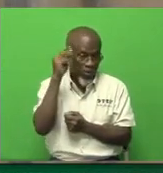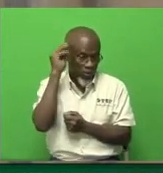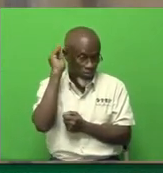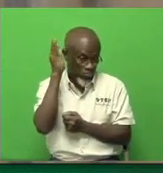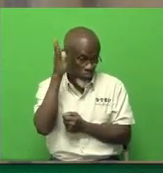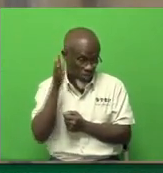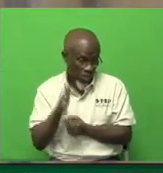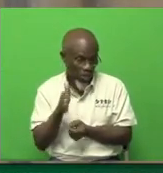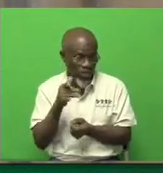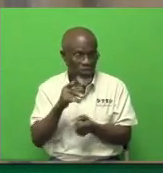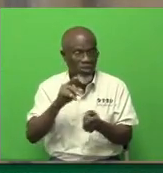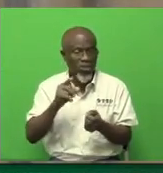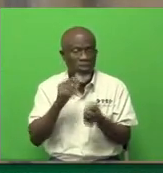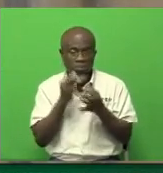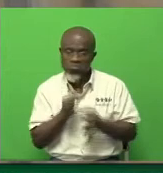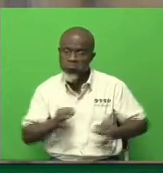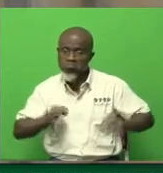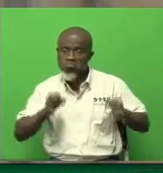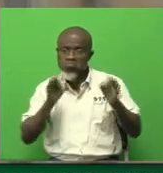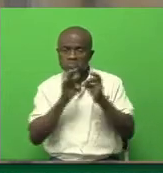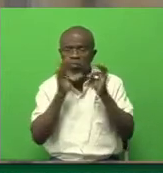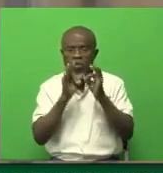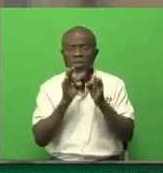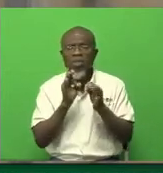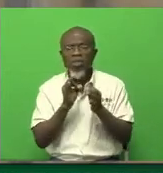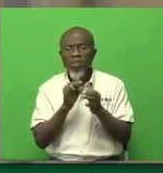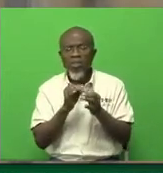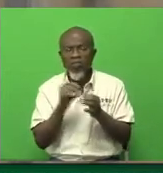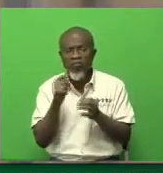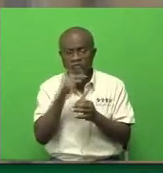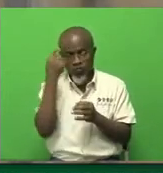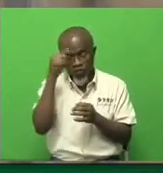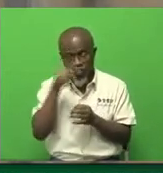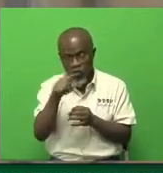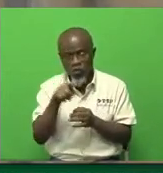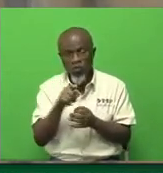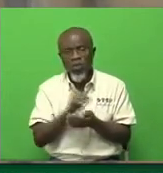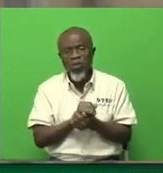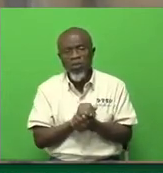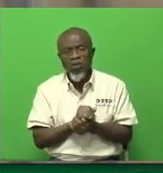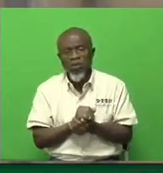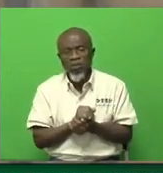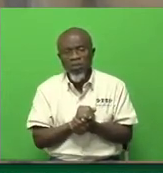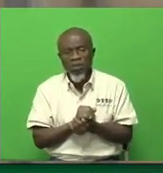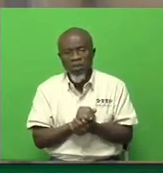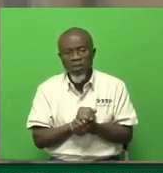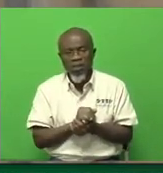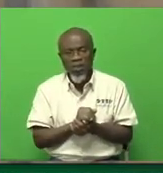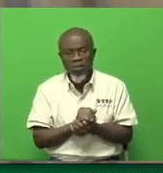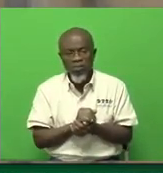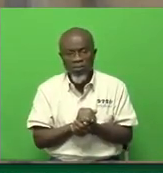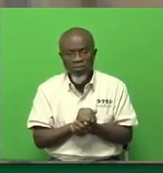people for giving them opportunity is our honorable prime minister and I salute him today for that